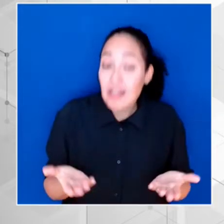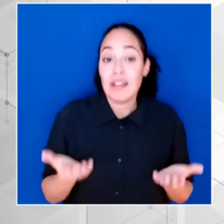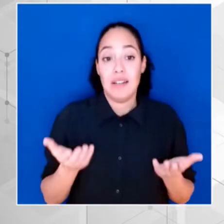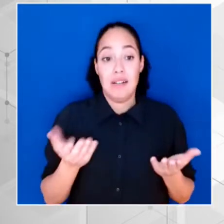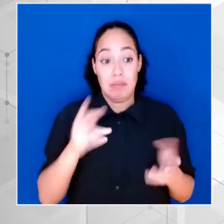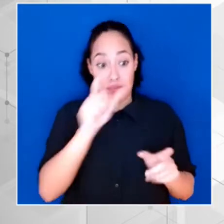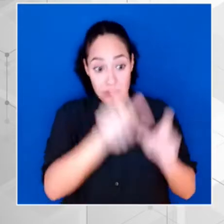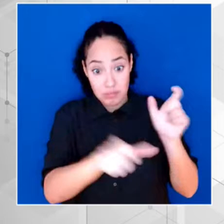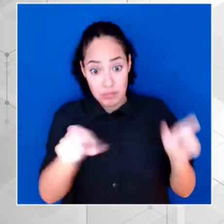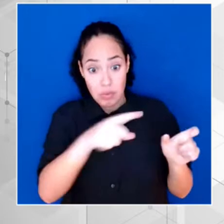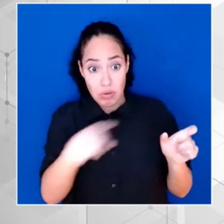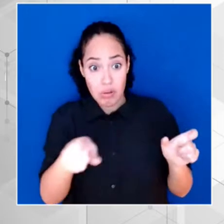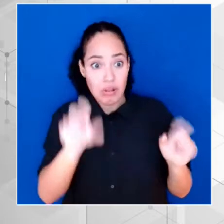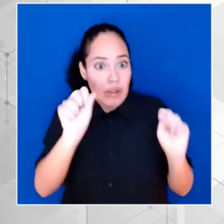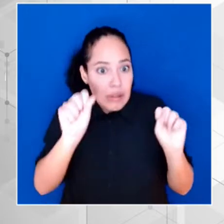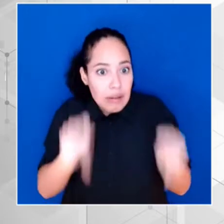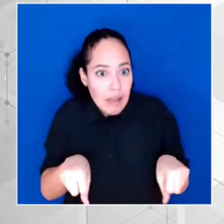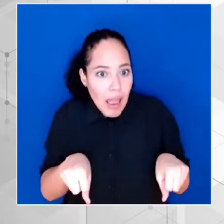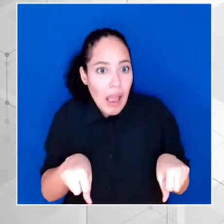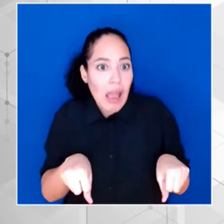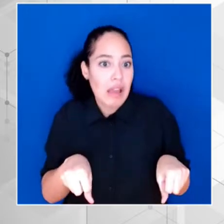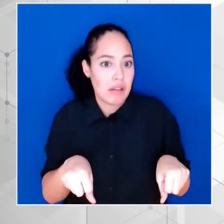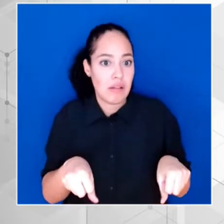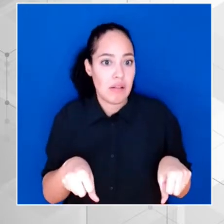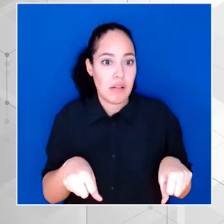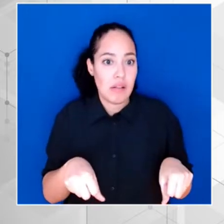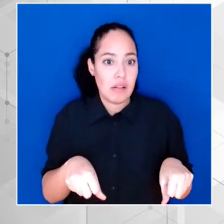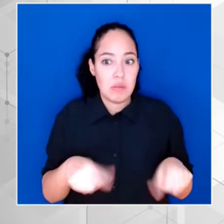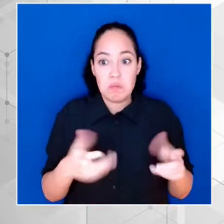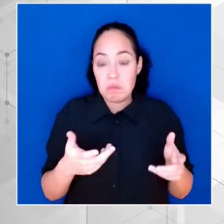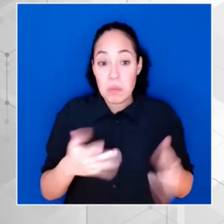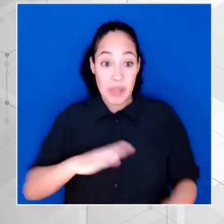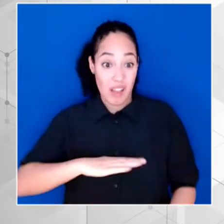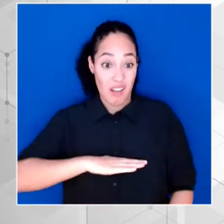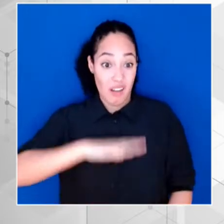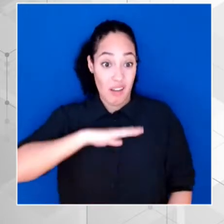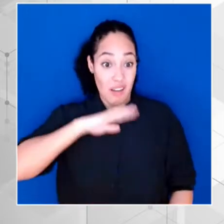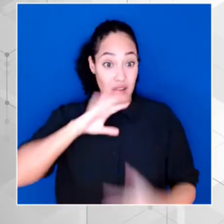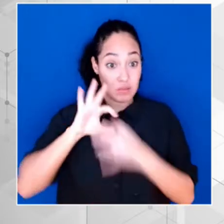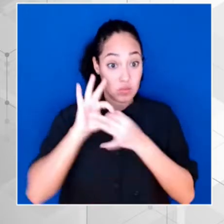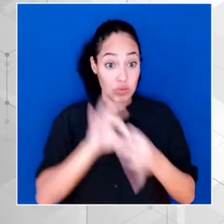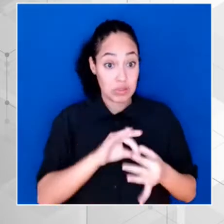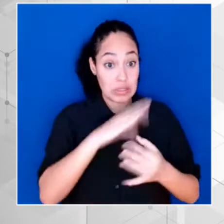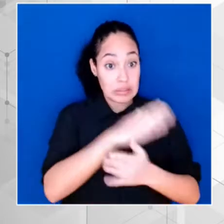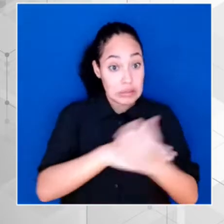partial disabilities, and this could be related to age or maybe some damage to something like their hearing.